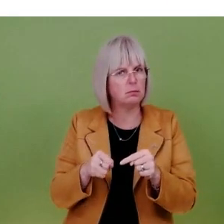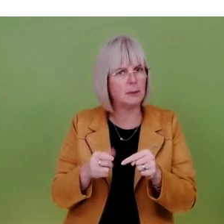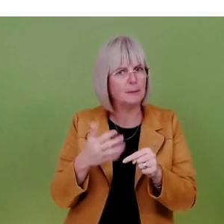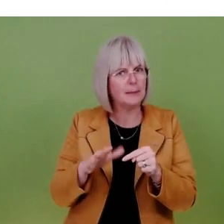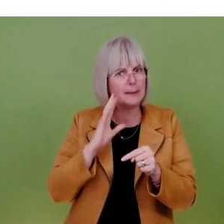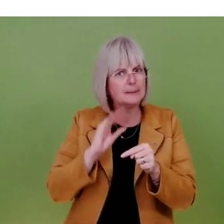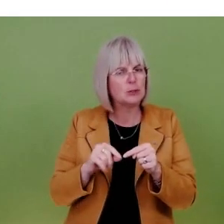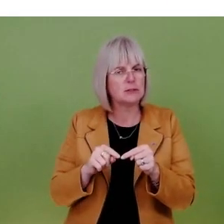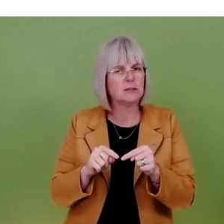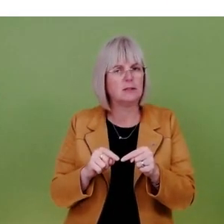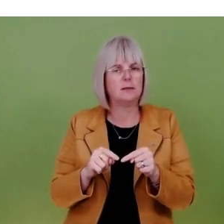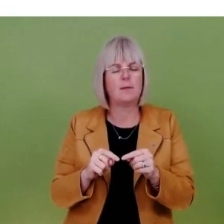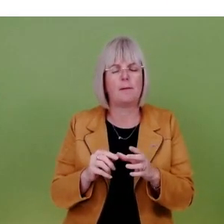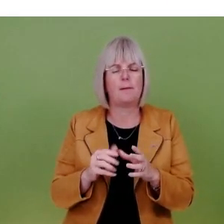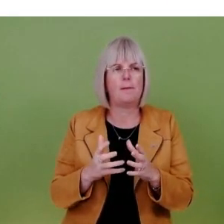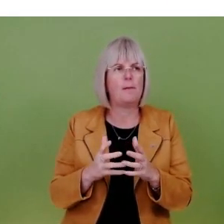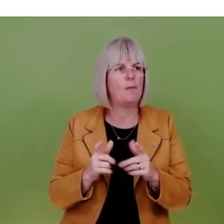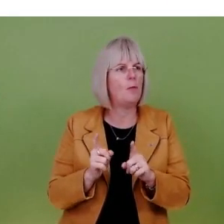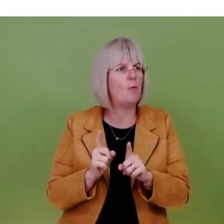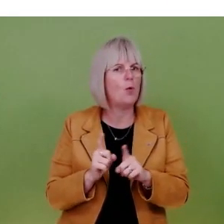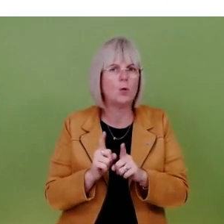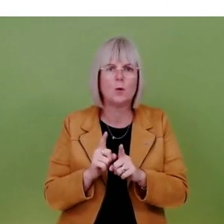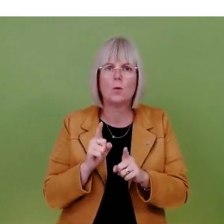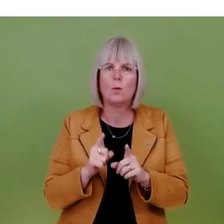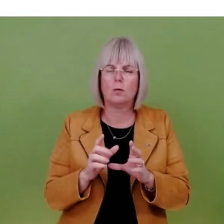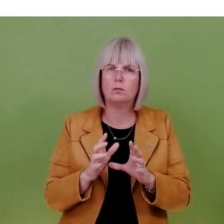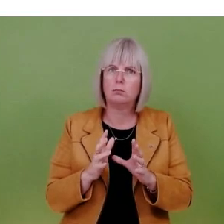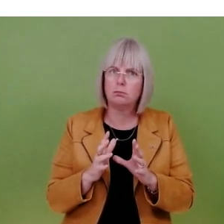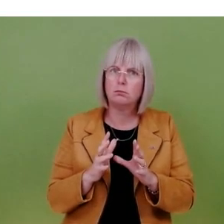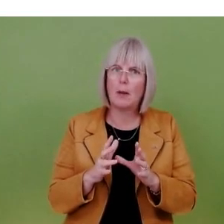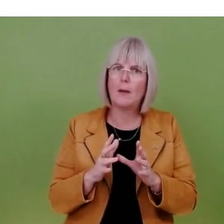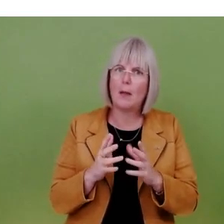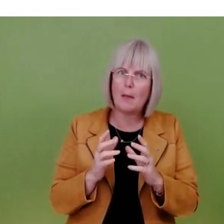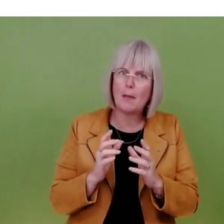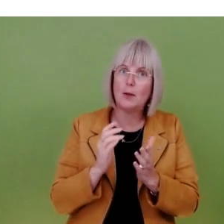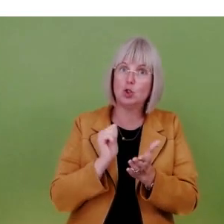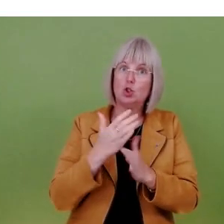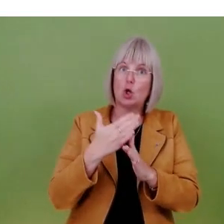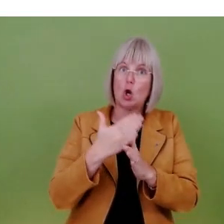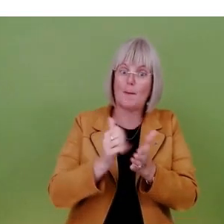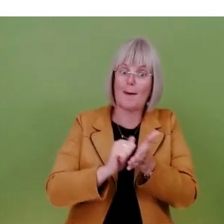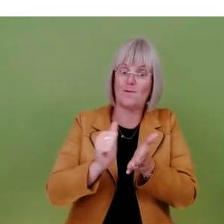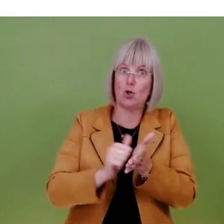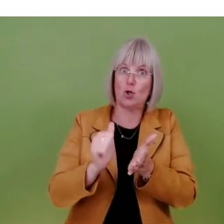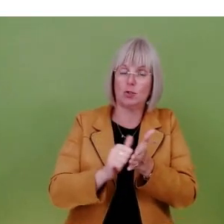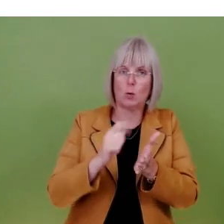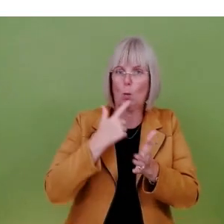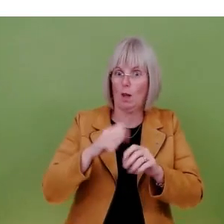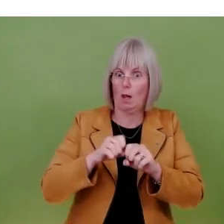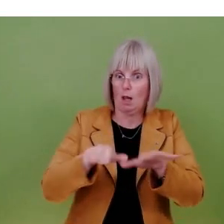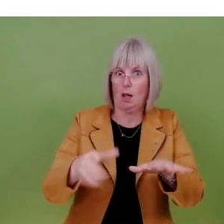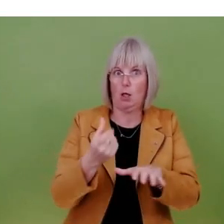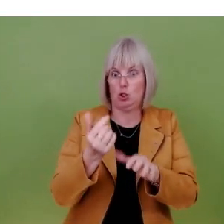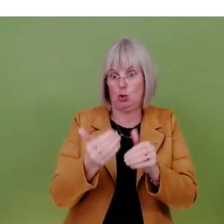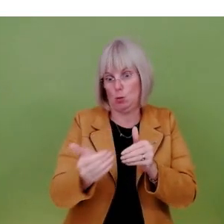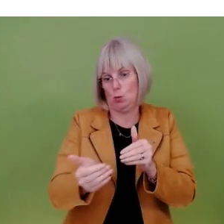great that Anita, you were able to update that those posts are going out. I should say, from the point of view of balance, that lots and lots of